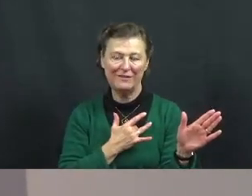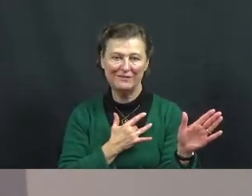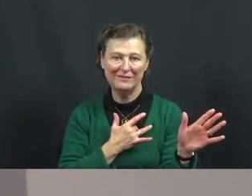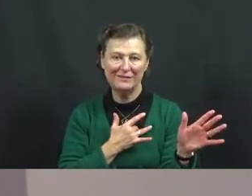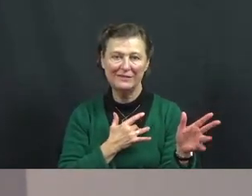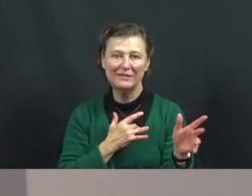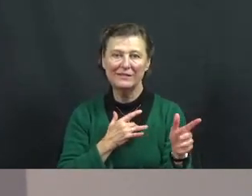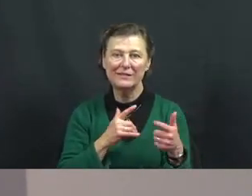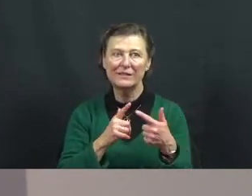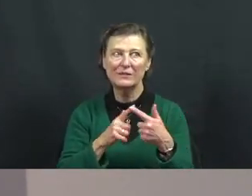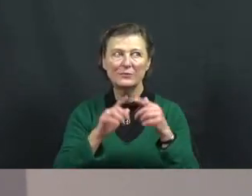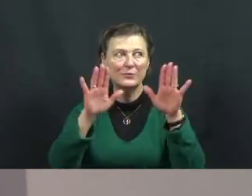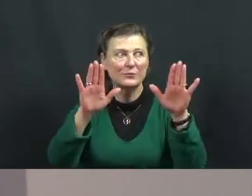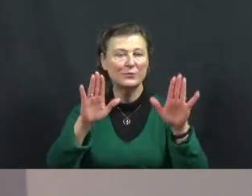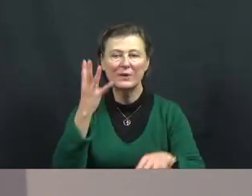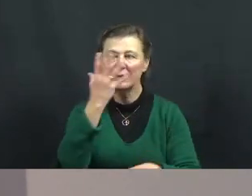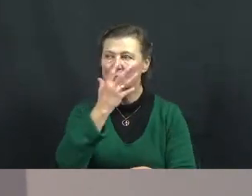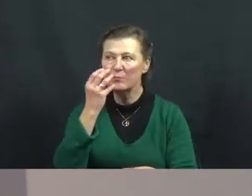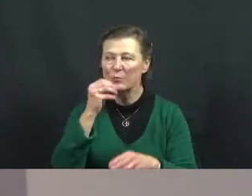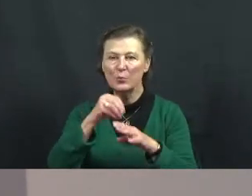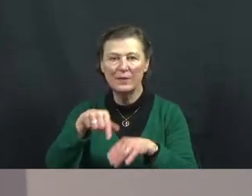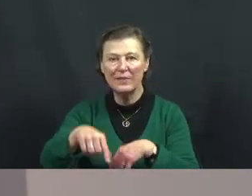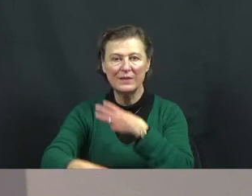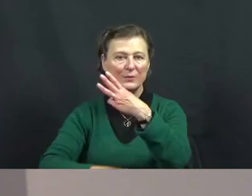to the great beauty of this world.